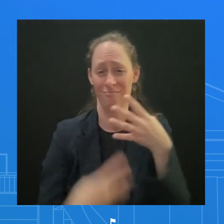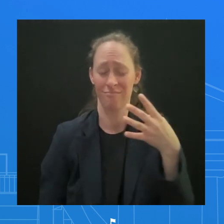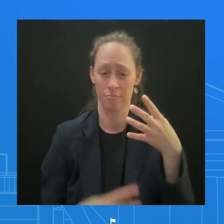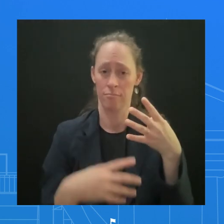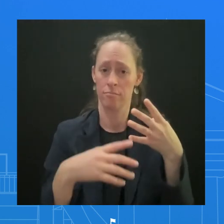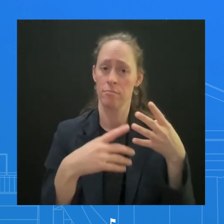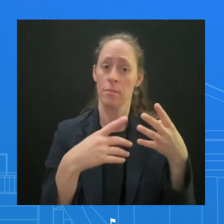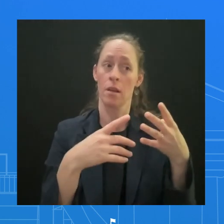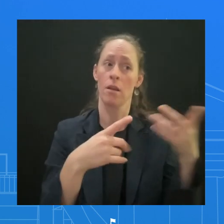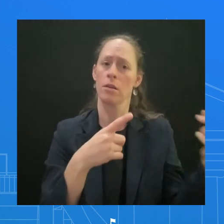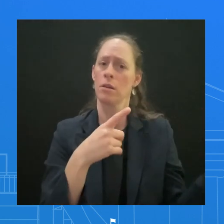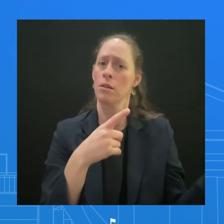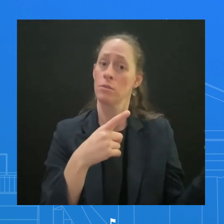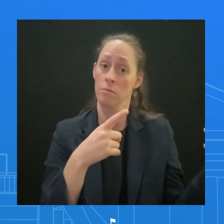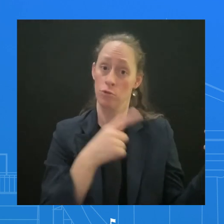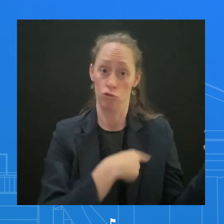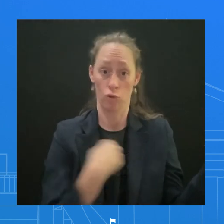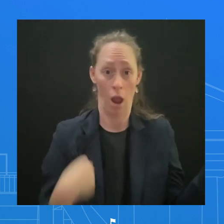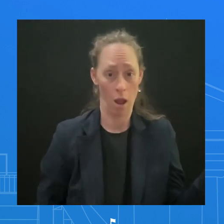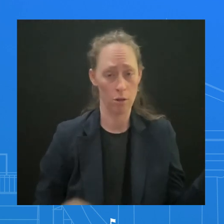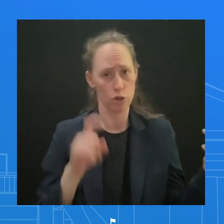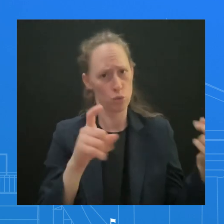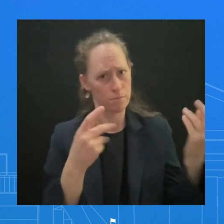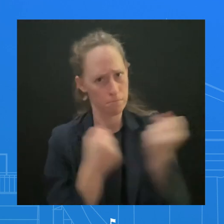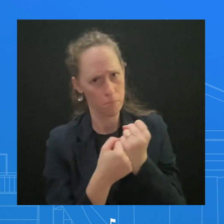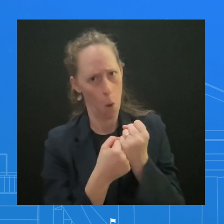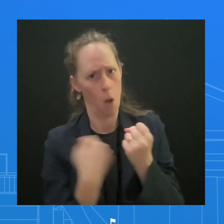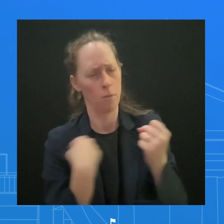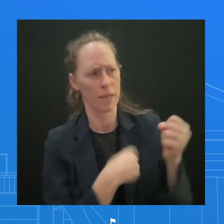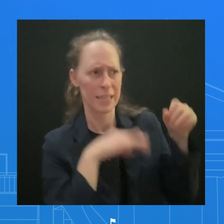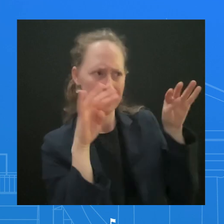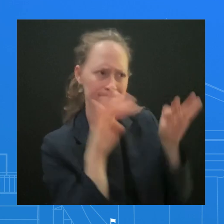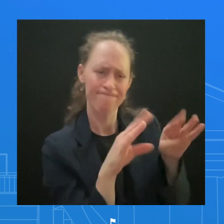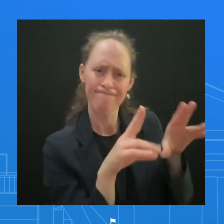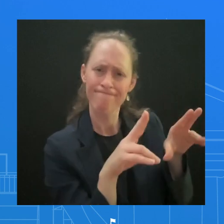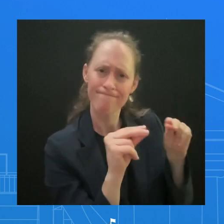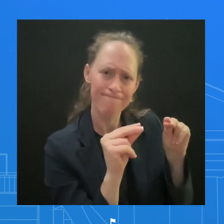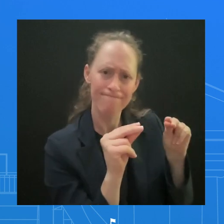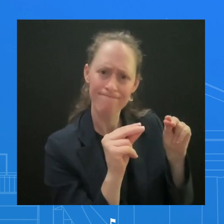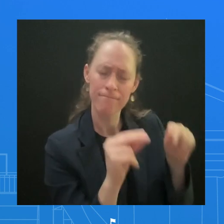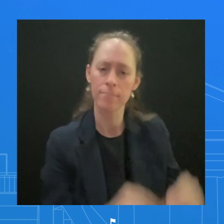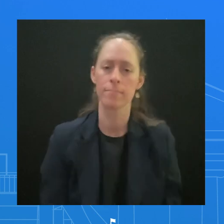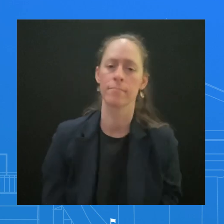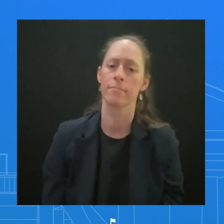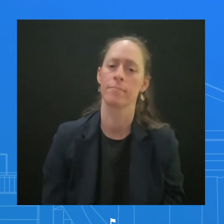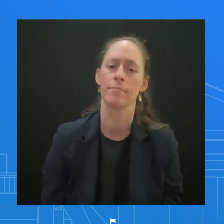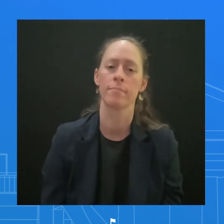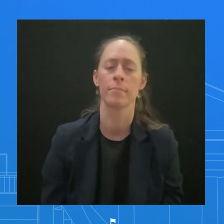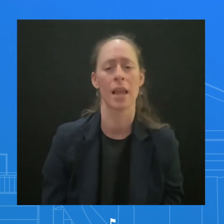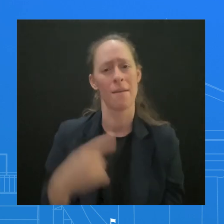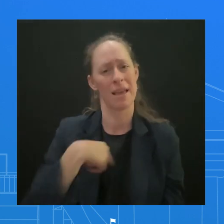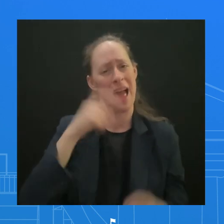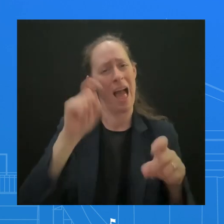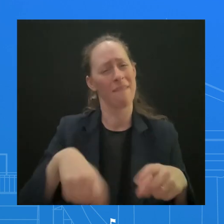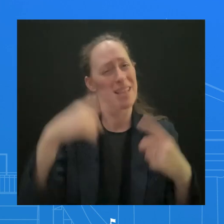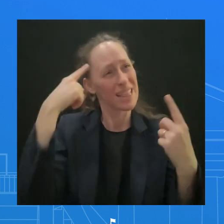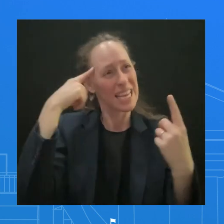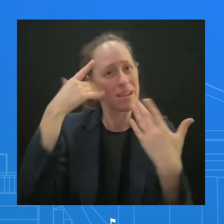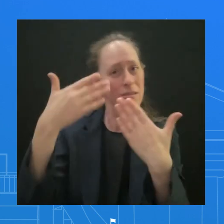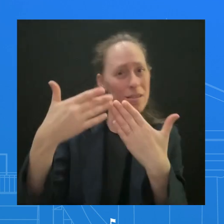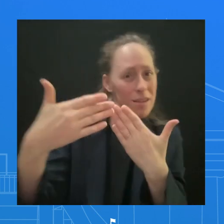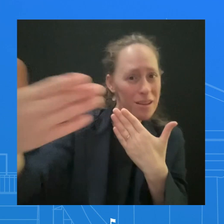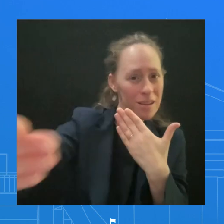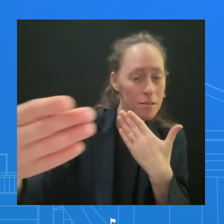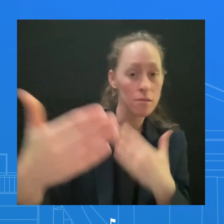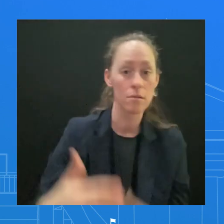take a broader, longer view here of the challenges that are presented by North Korea's burgeoning program, both their ballistic missile